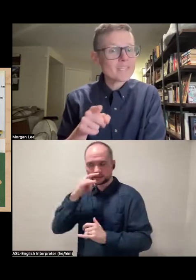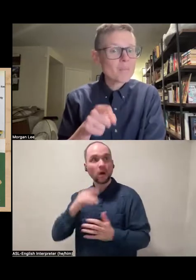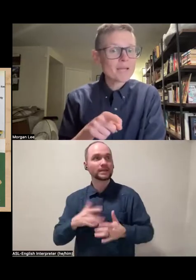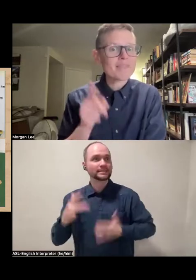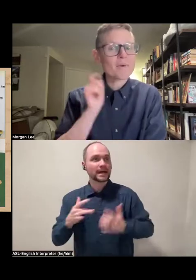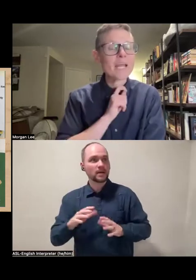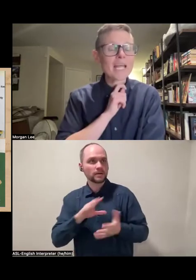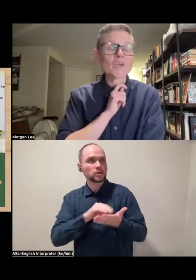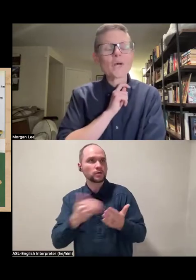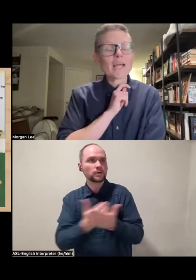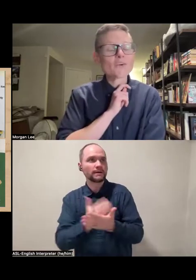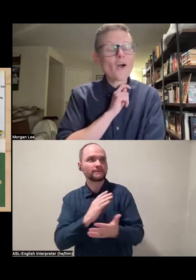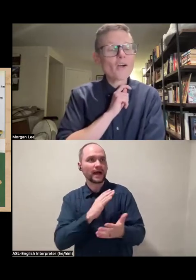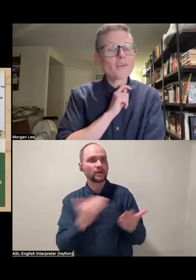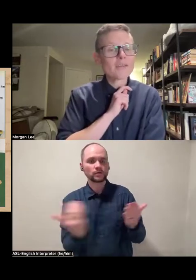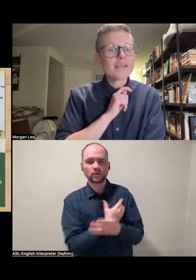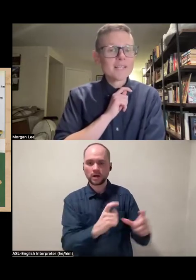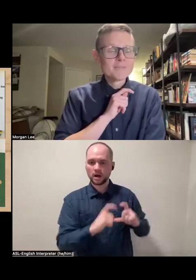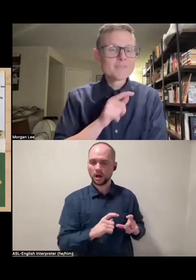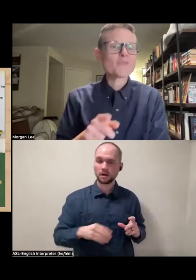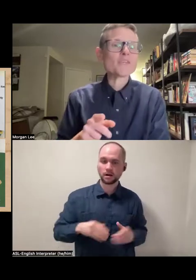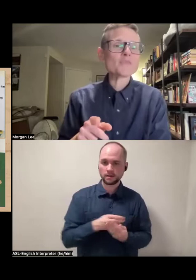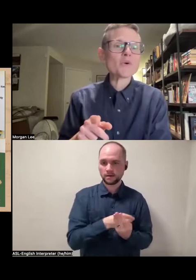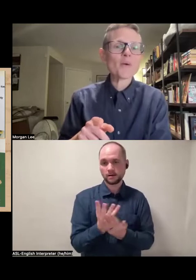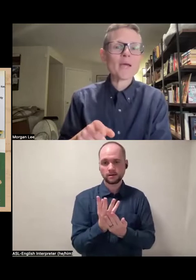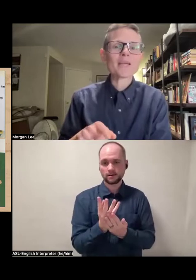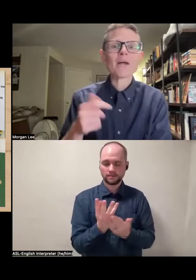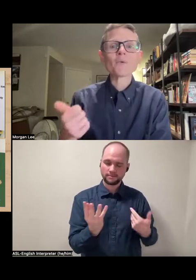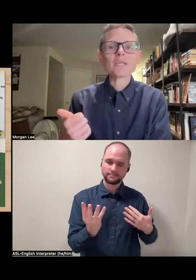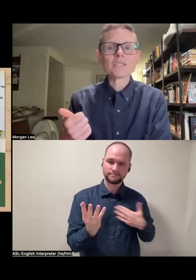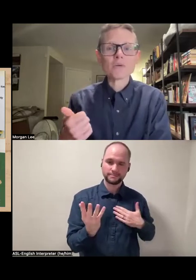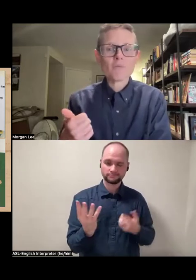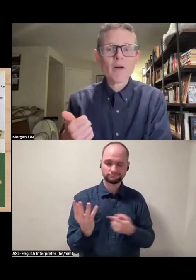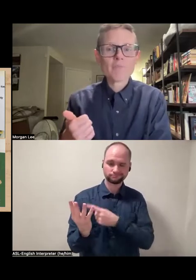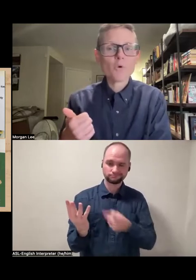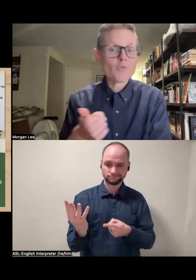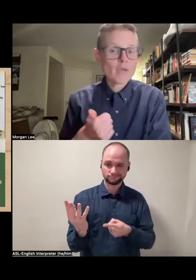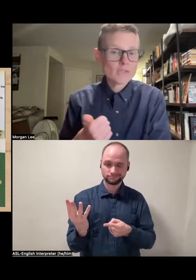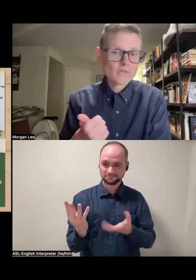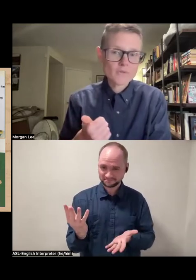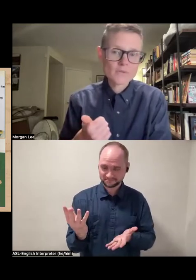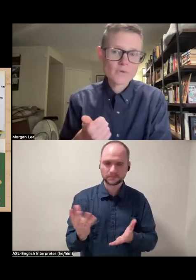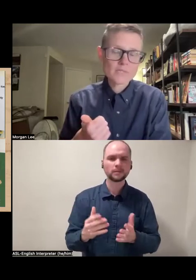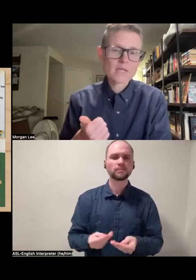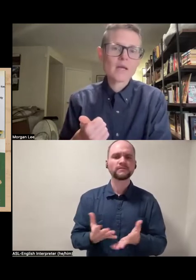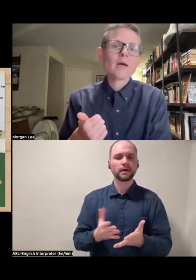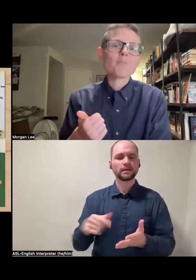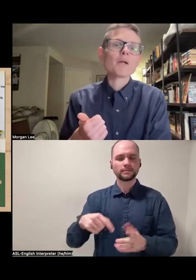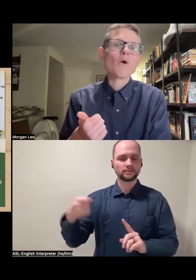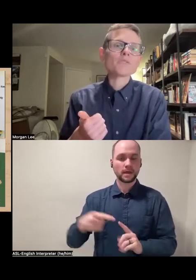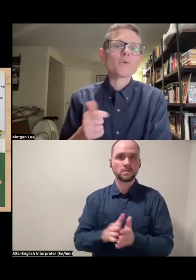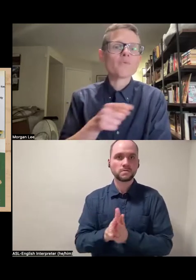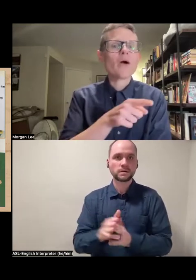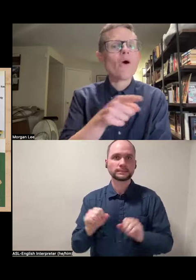end of the topic, they were going to get a new collector card. So this was a great way not only to provide motivation for students,